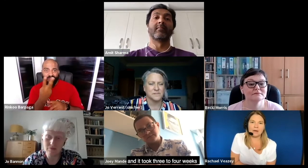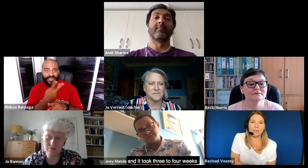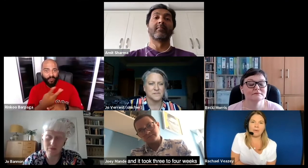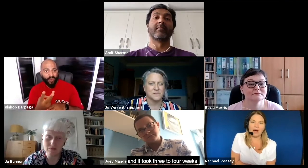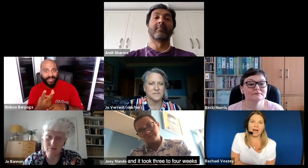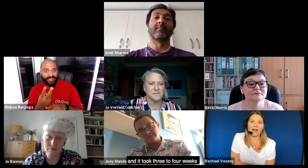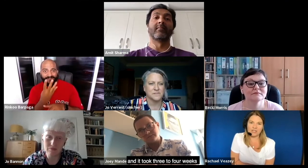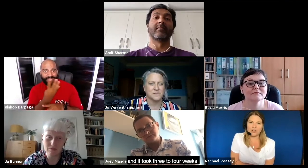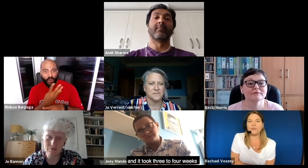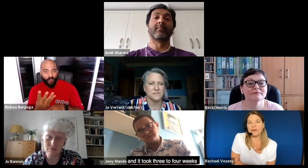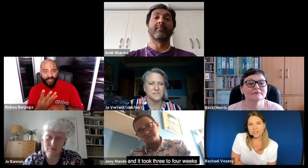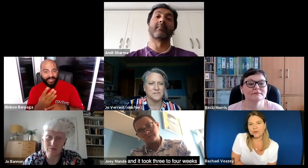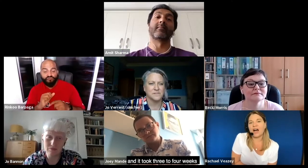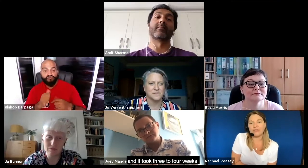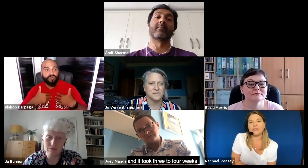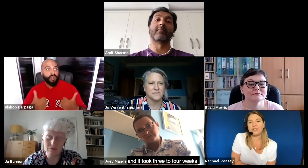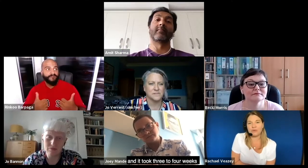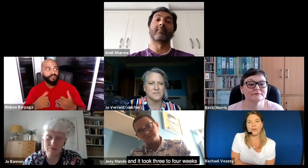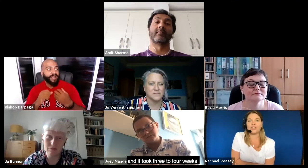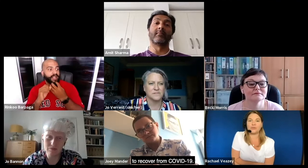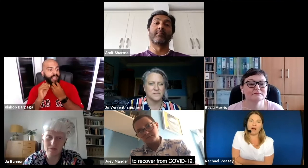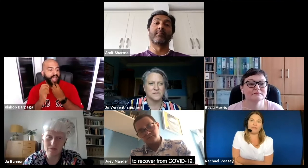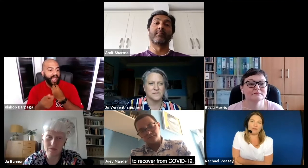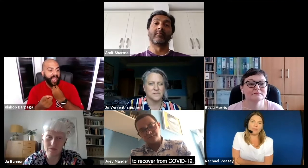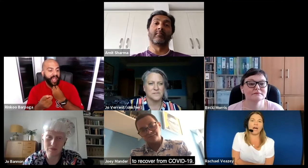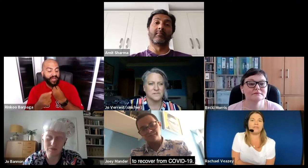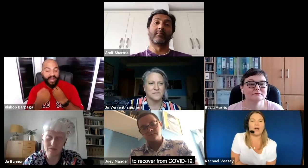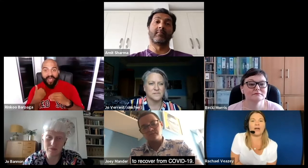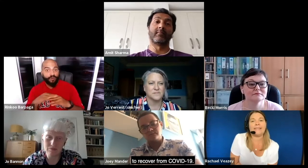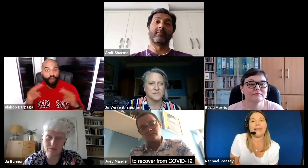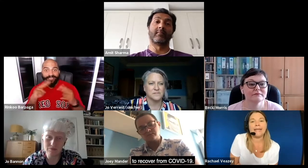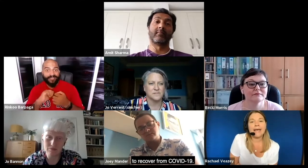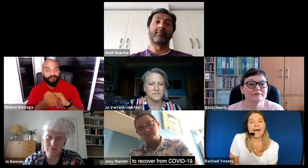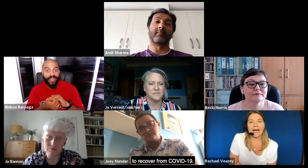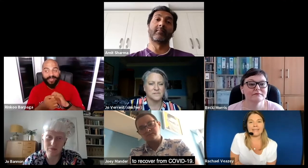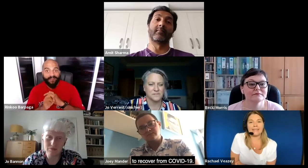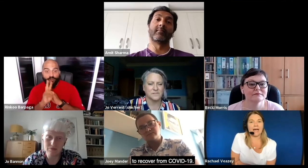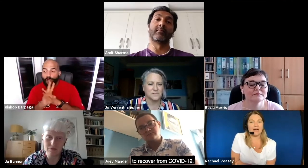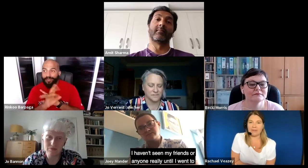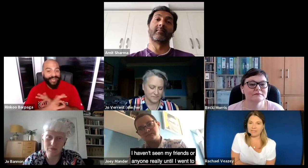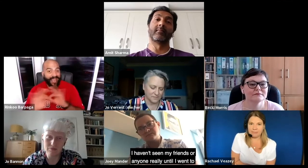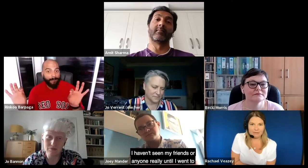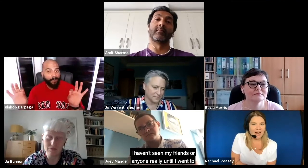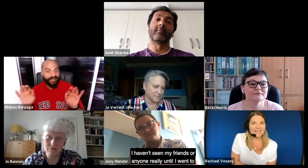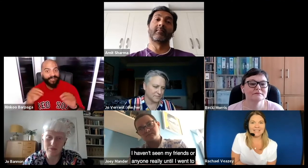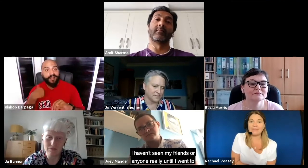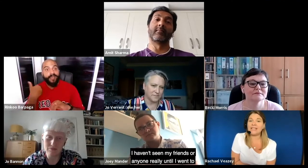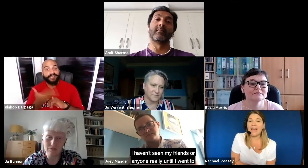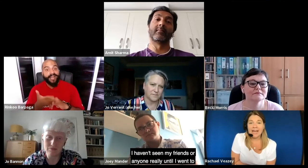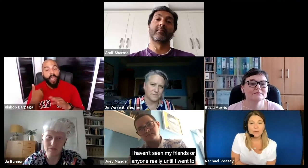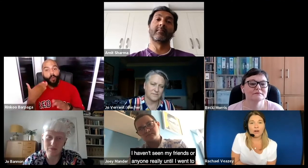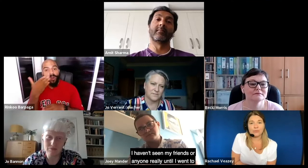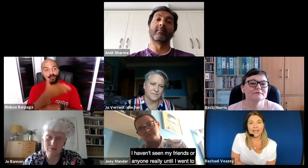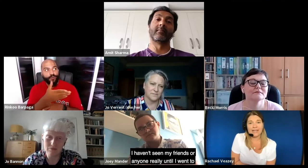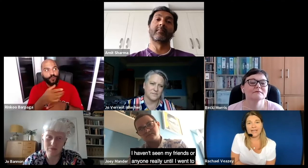And it took 3 weeks to recover, 3 to 4 weeks to recover from COVID-19. And I haven't seen my friends, I haven't